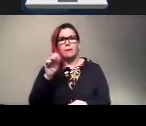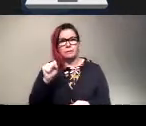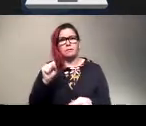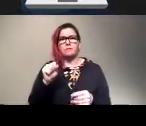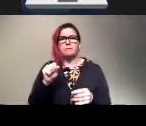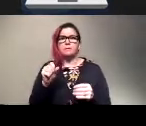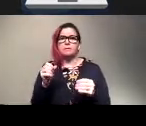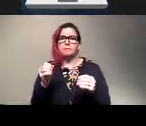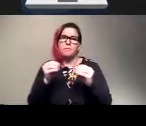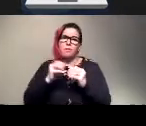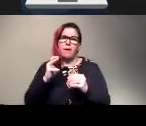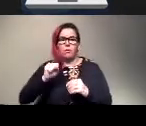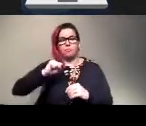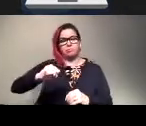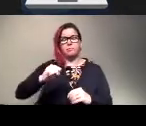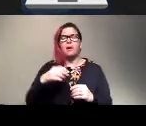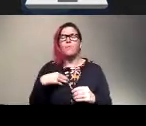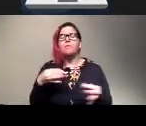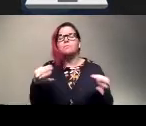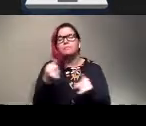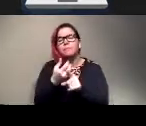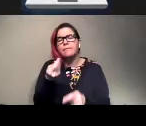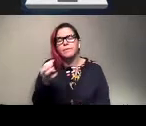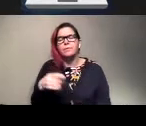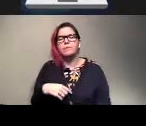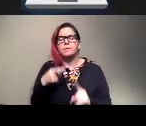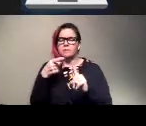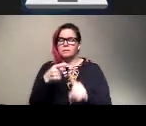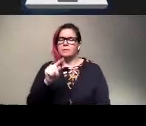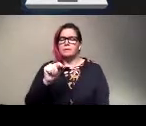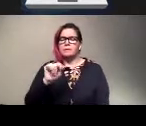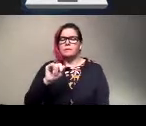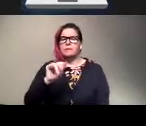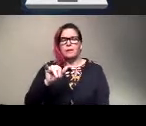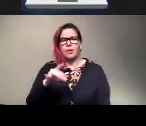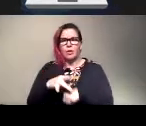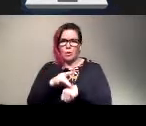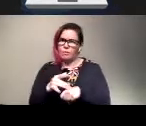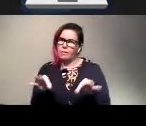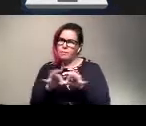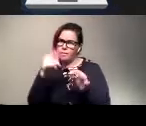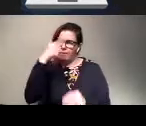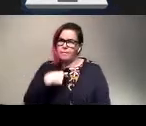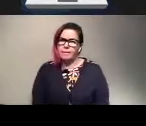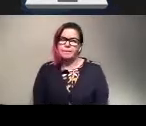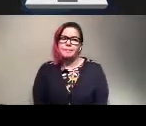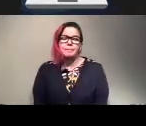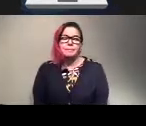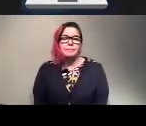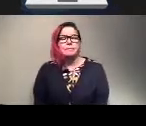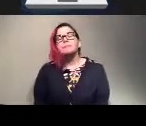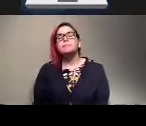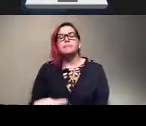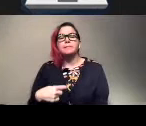tell you about a few of them. And one of them in particular, I'm going to talk to you about Tiny Earth, which is near and dear to my heart. And the idea when this was first developed